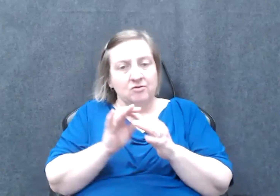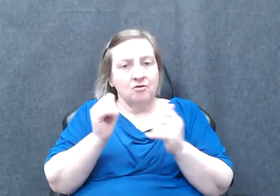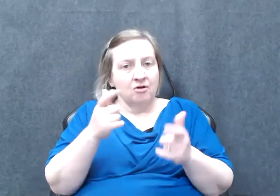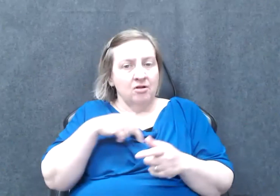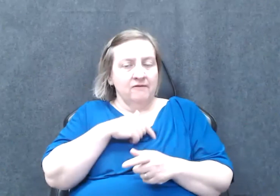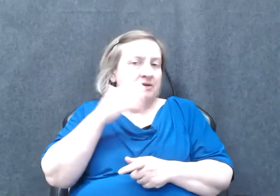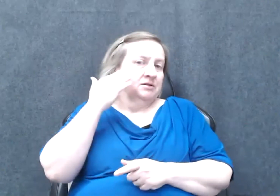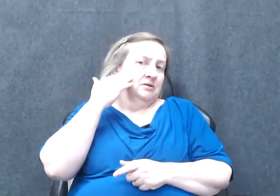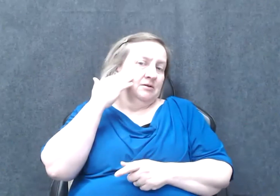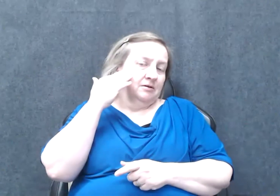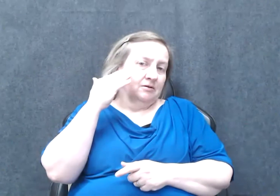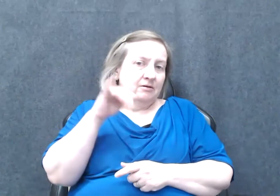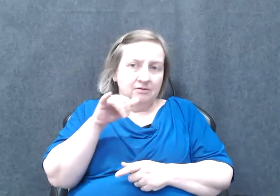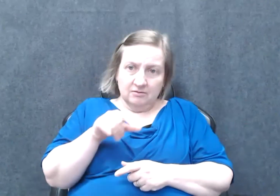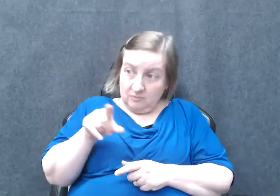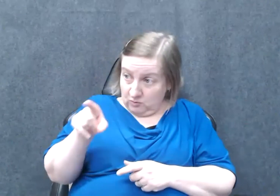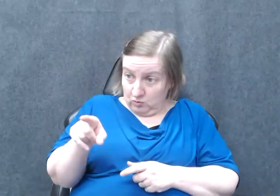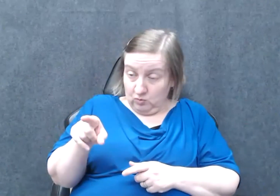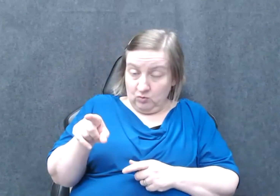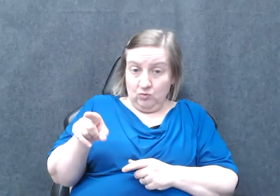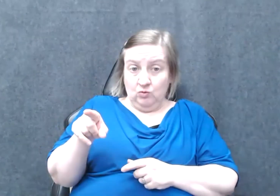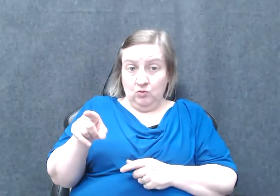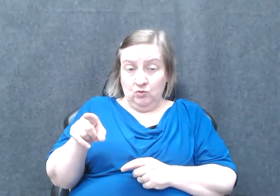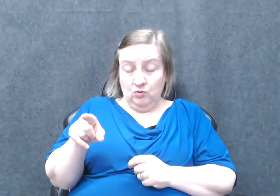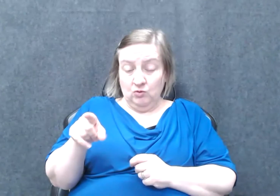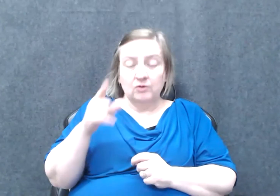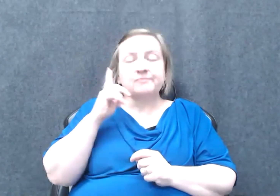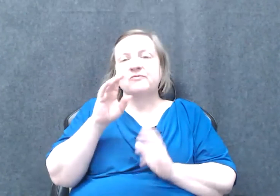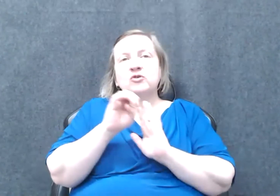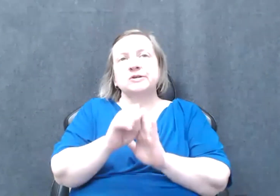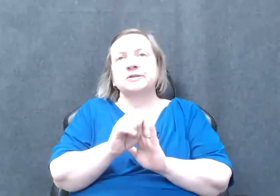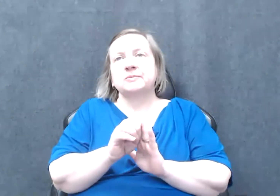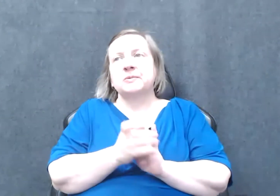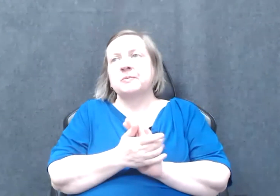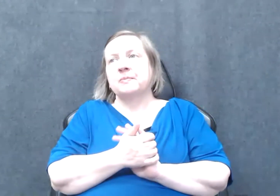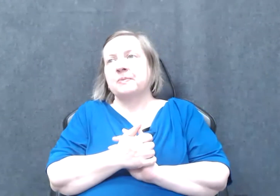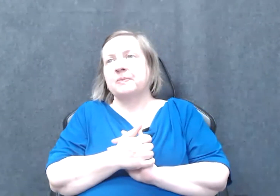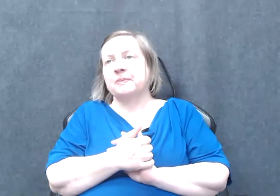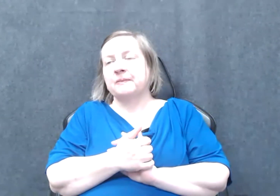aware that, you guys are, for example,